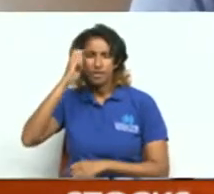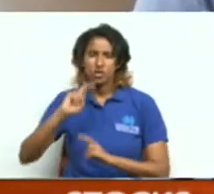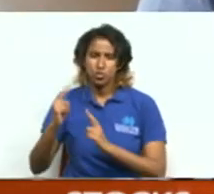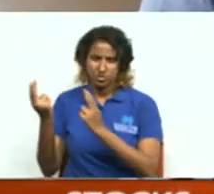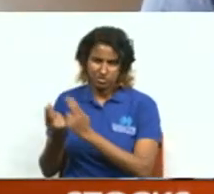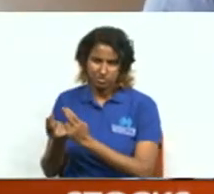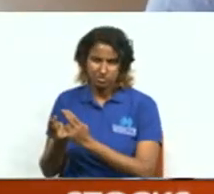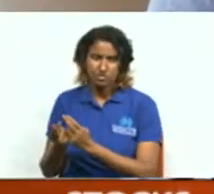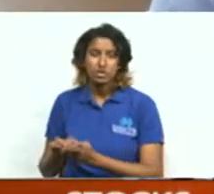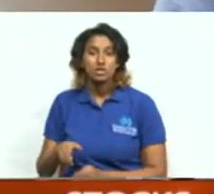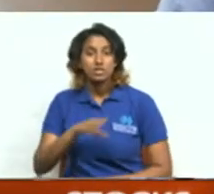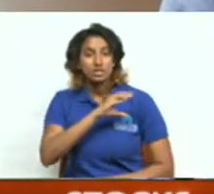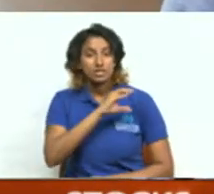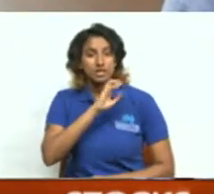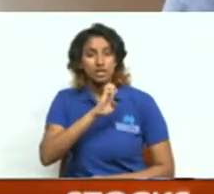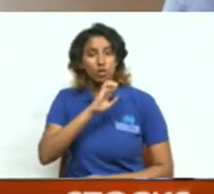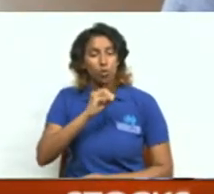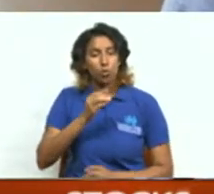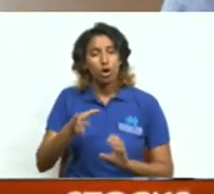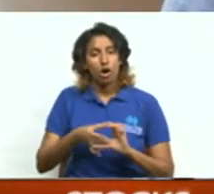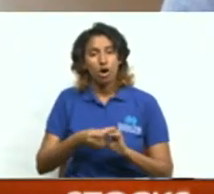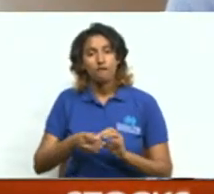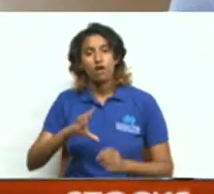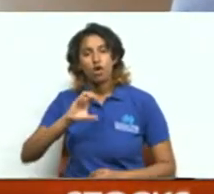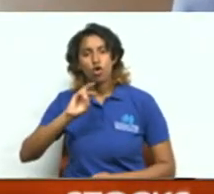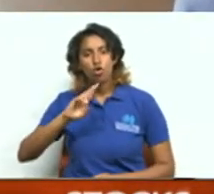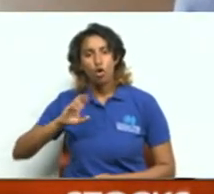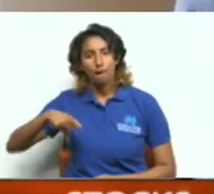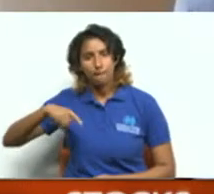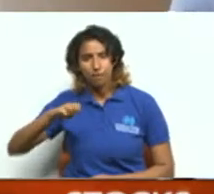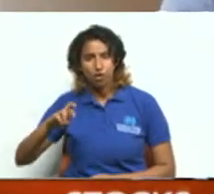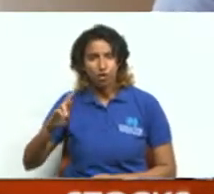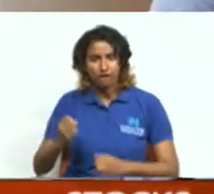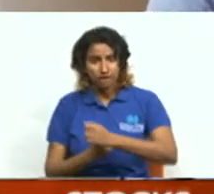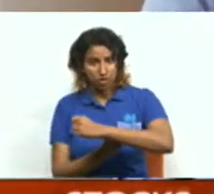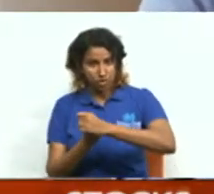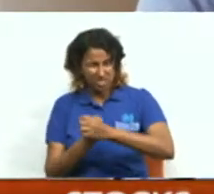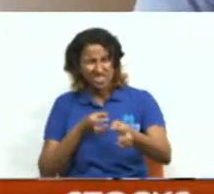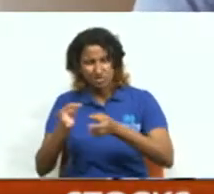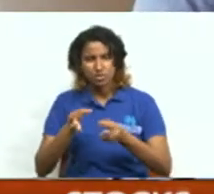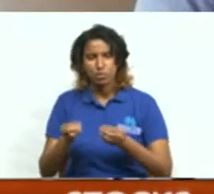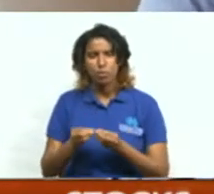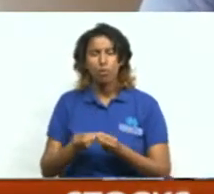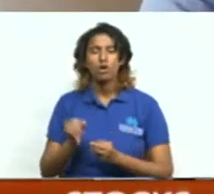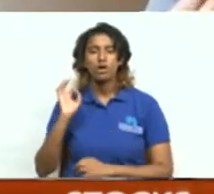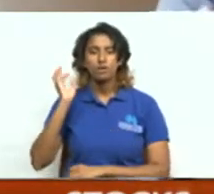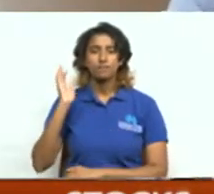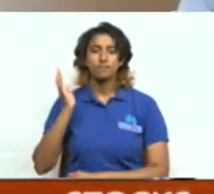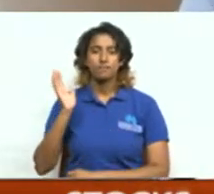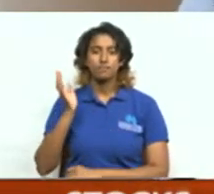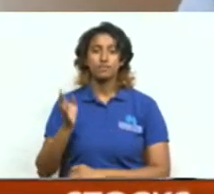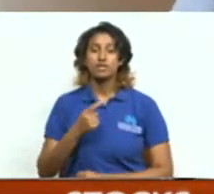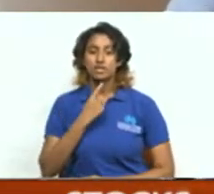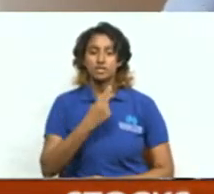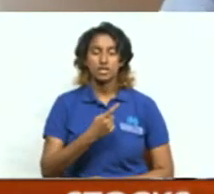Foundation, Omar Mohammed, shared details at the launch. CSOs will undertake tailored training on